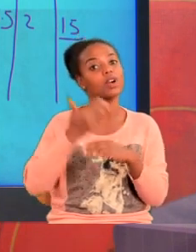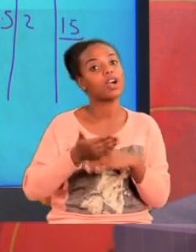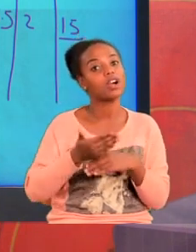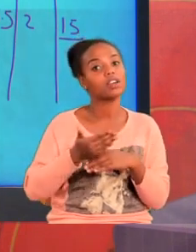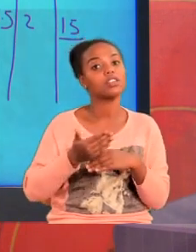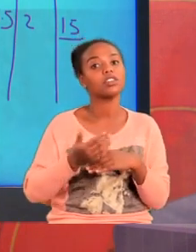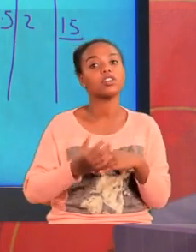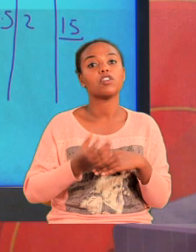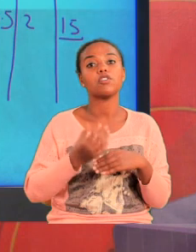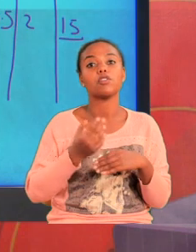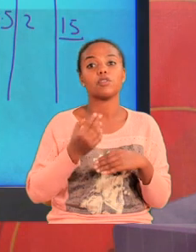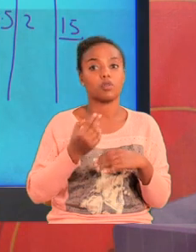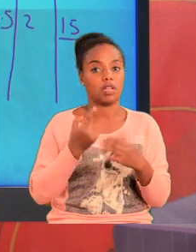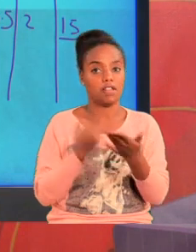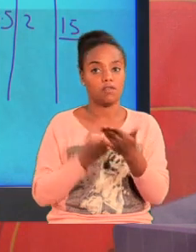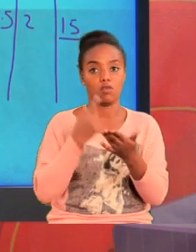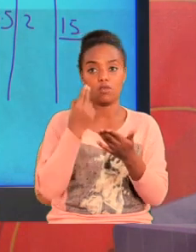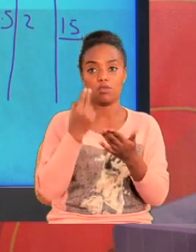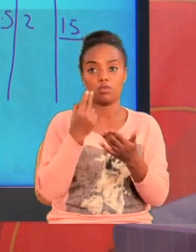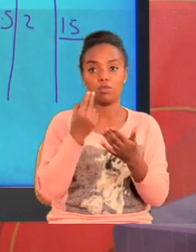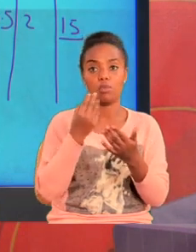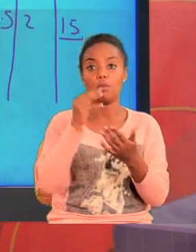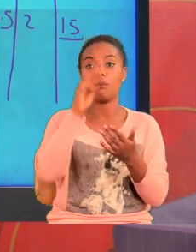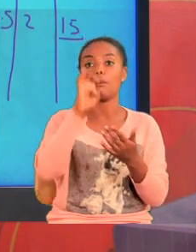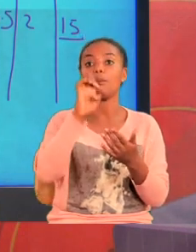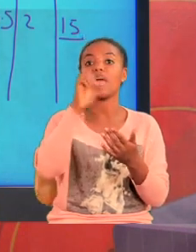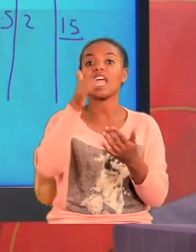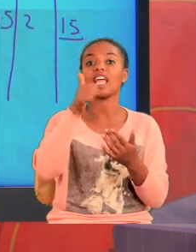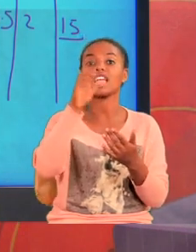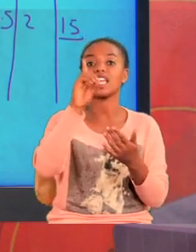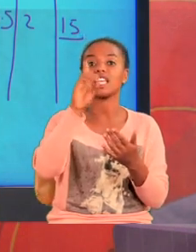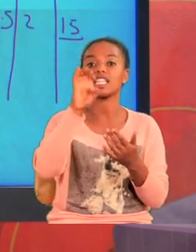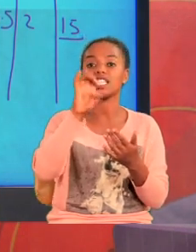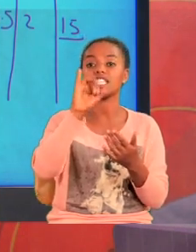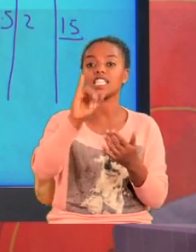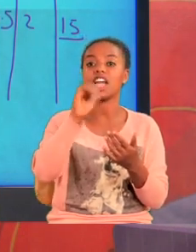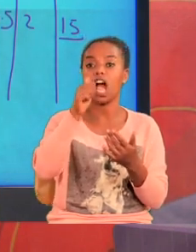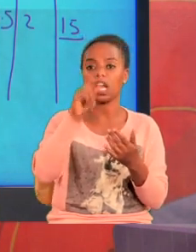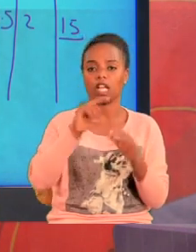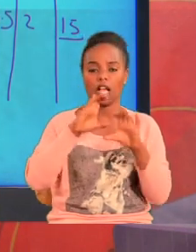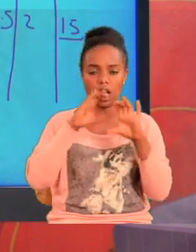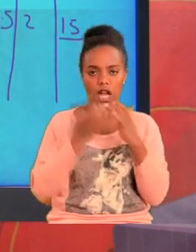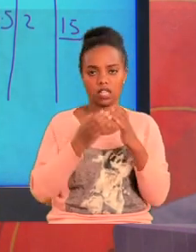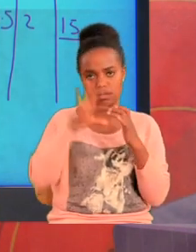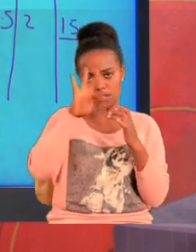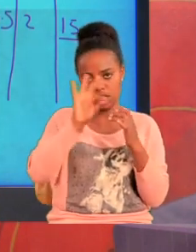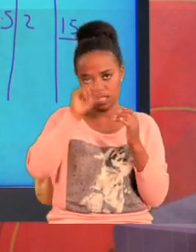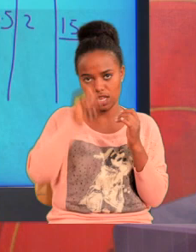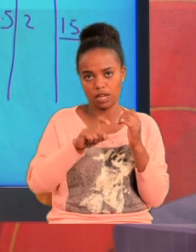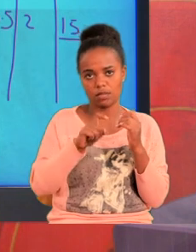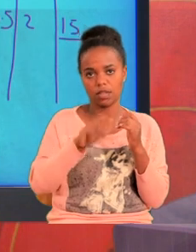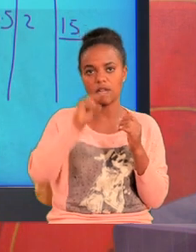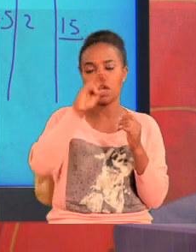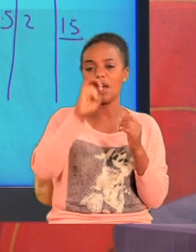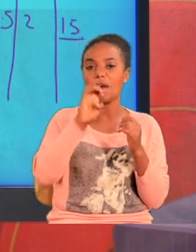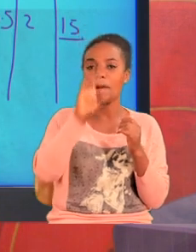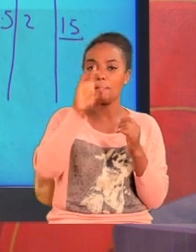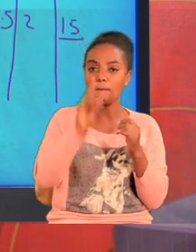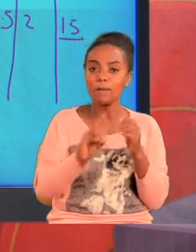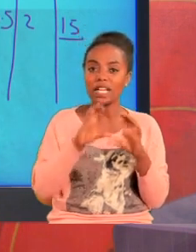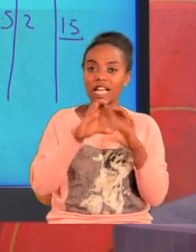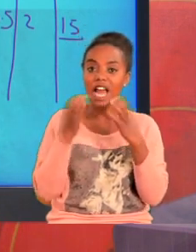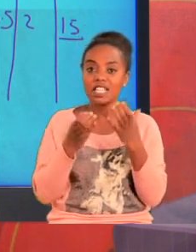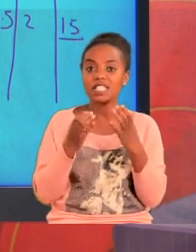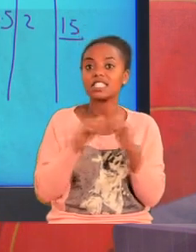to apply this first, we need to find the median class first. The median class. The median class is